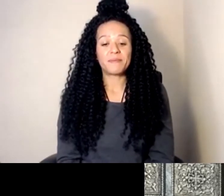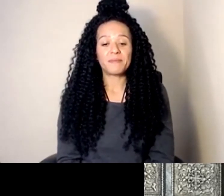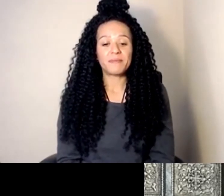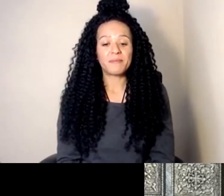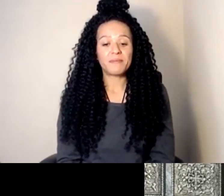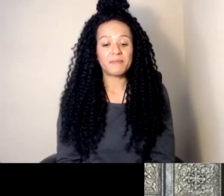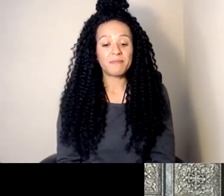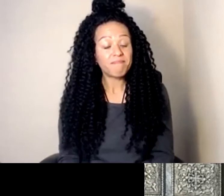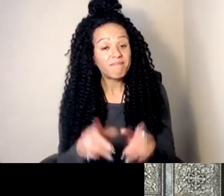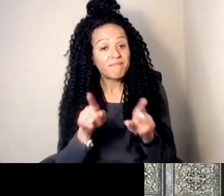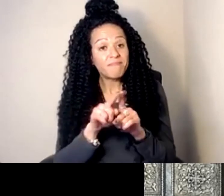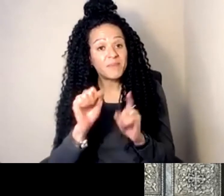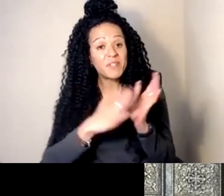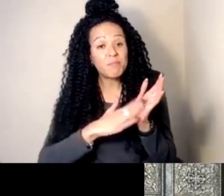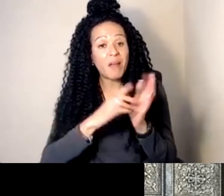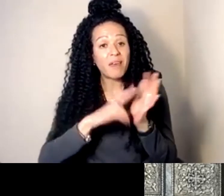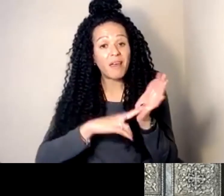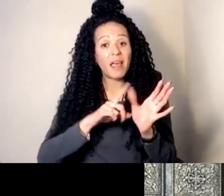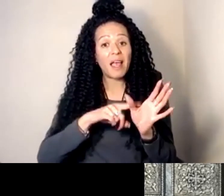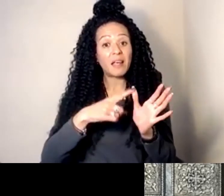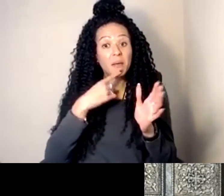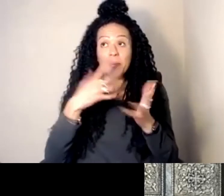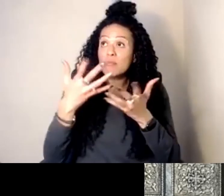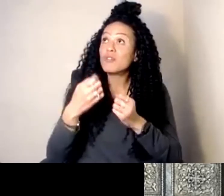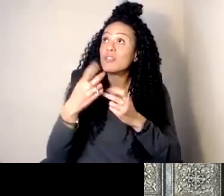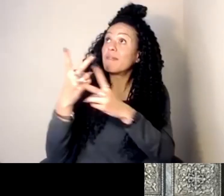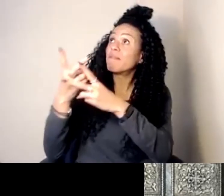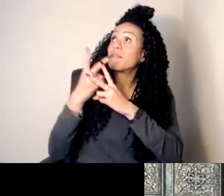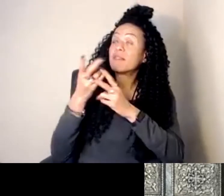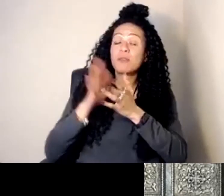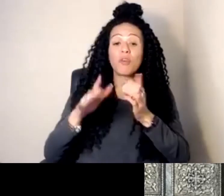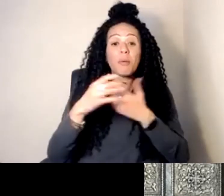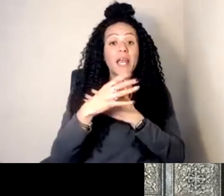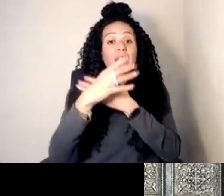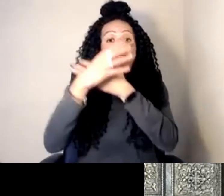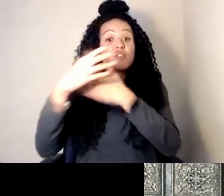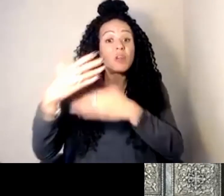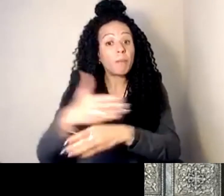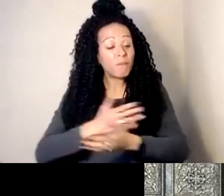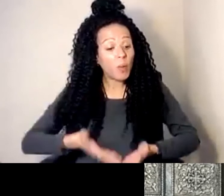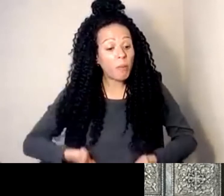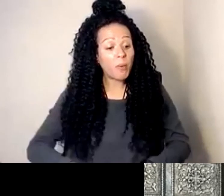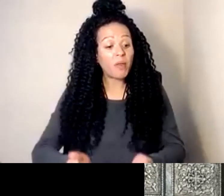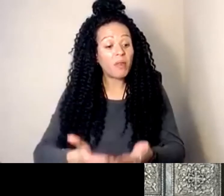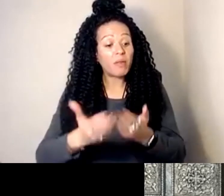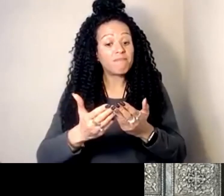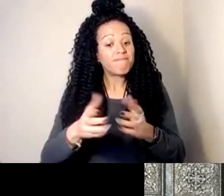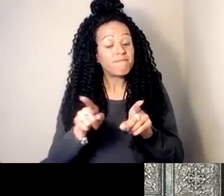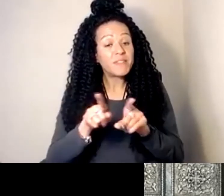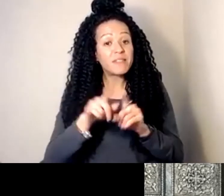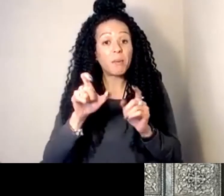Just as his mother, Enya, had received a visitation from an angel before his birth, so Columba